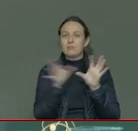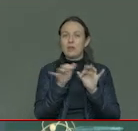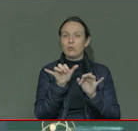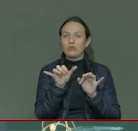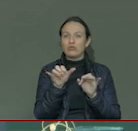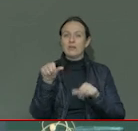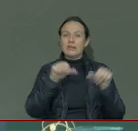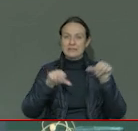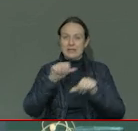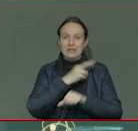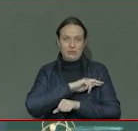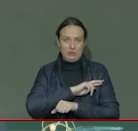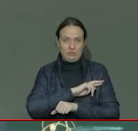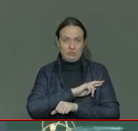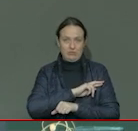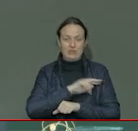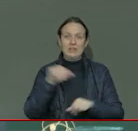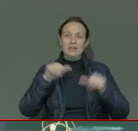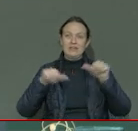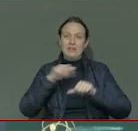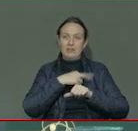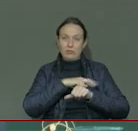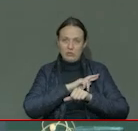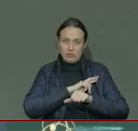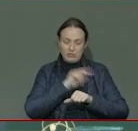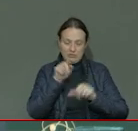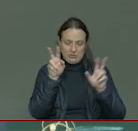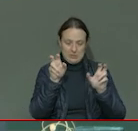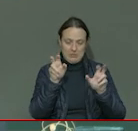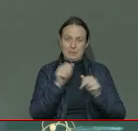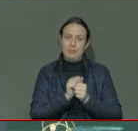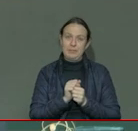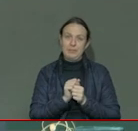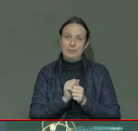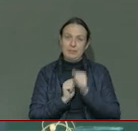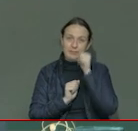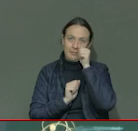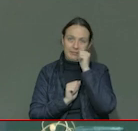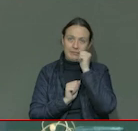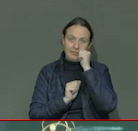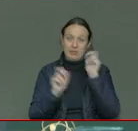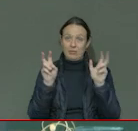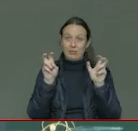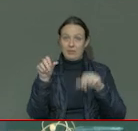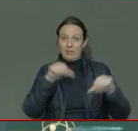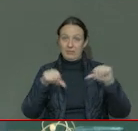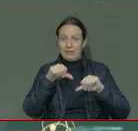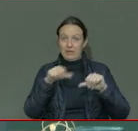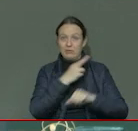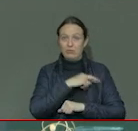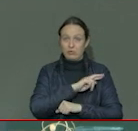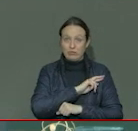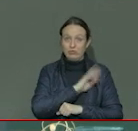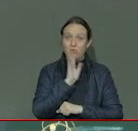Science and religion. Science and religion, another theme, right? So when we're talking about science and religion, you're going to definitely